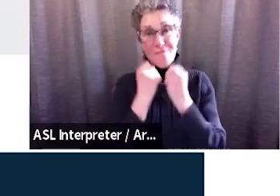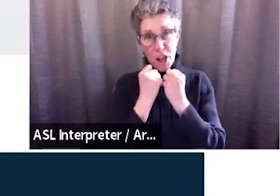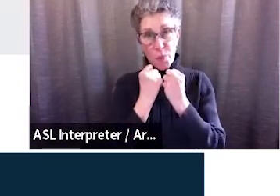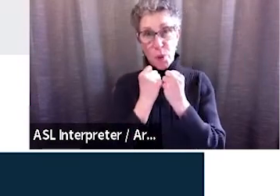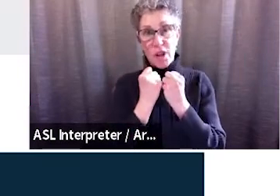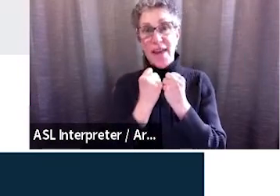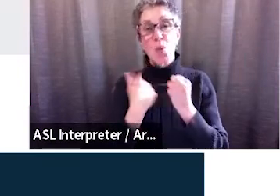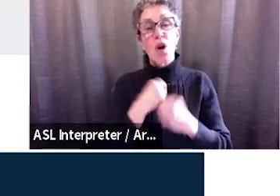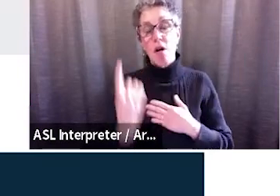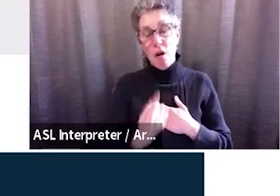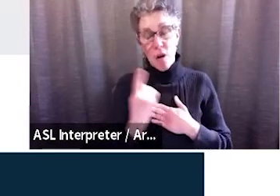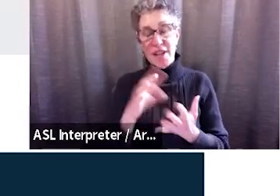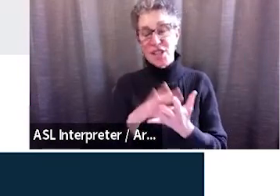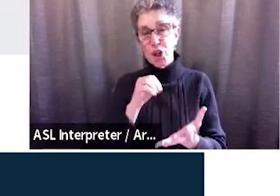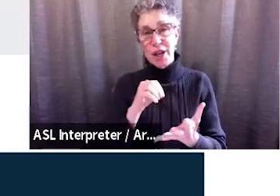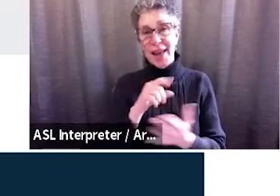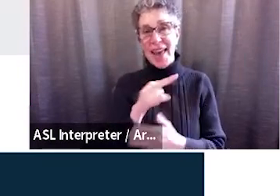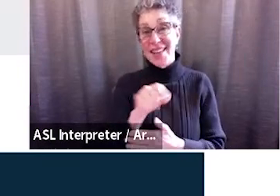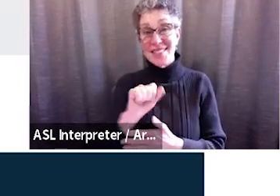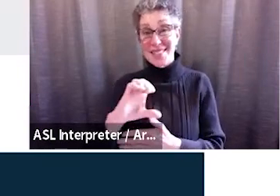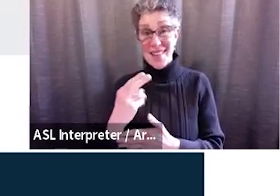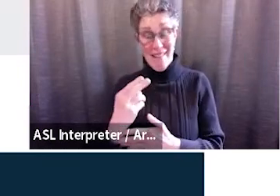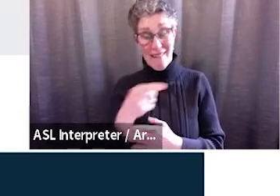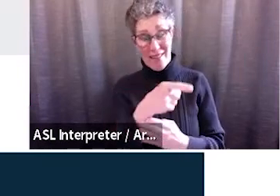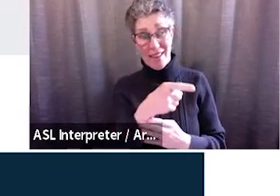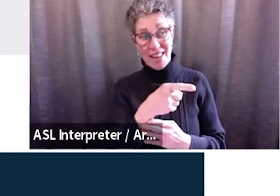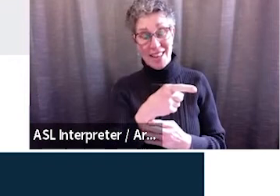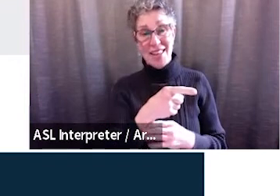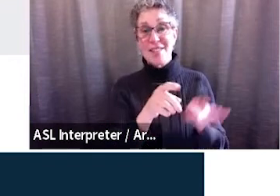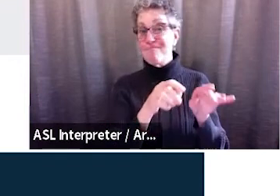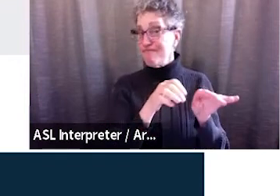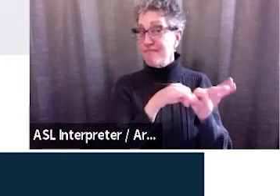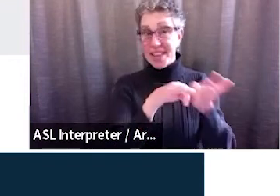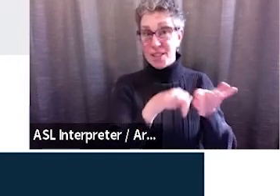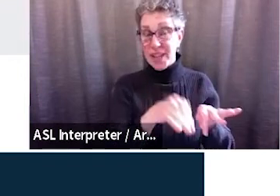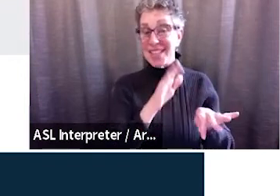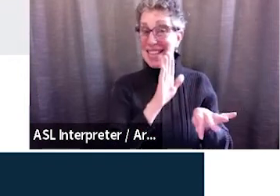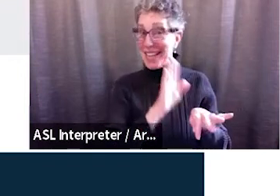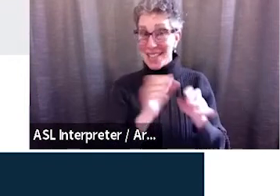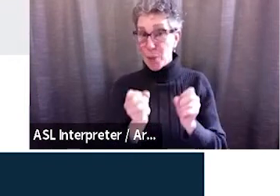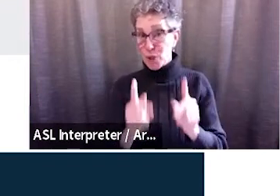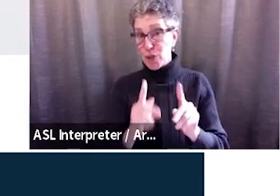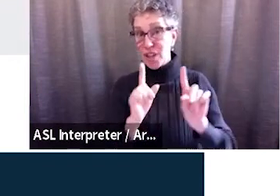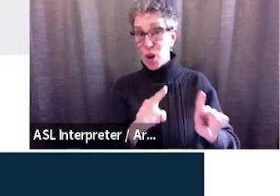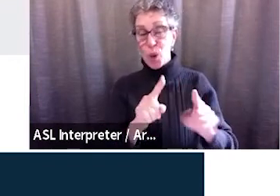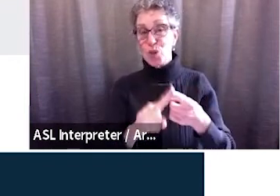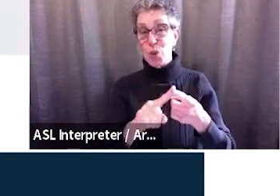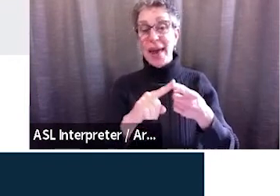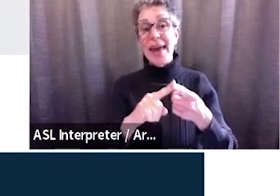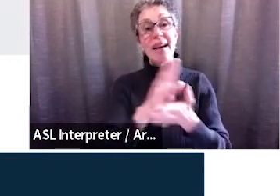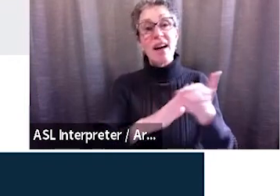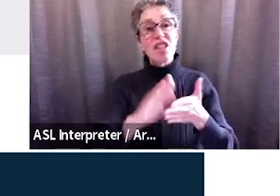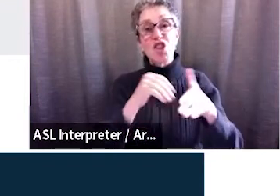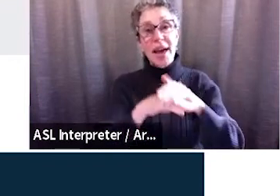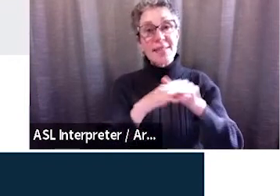always learning. He demonstrates that his opportunity to attend college, a college access program, changed